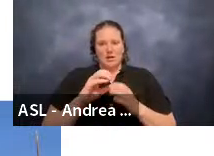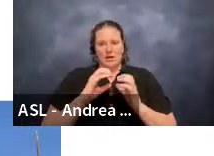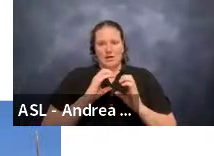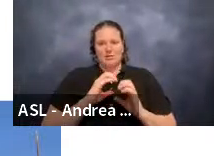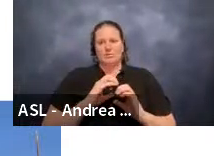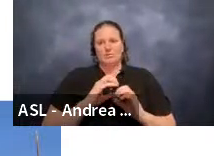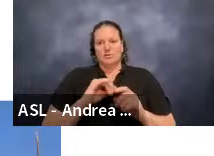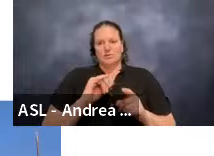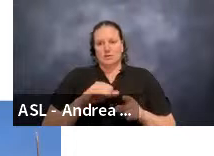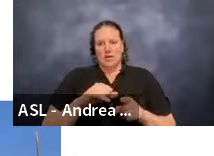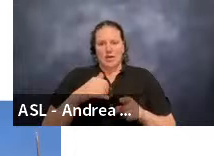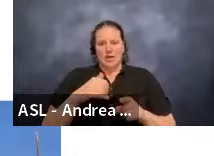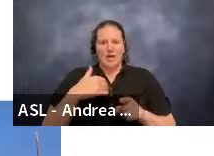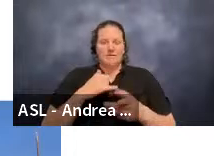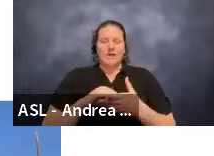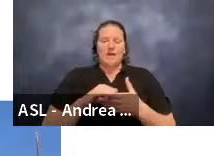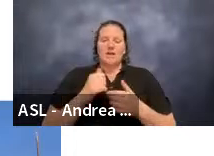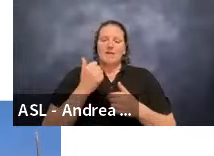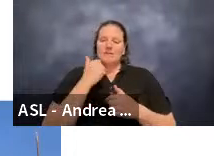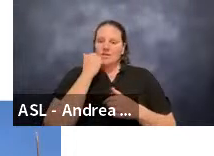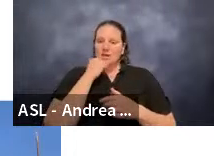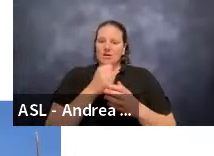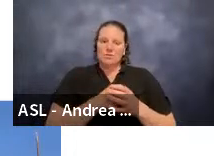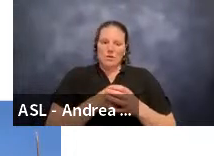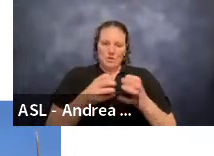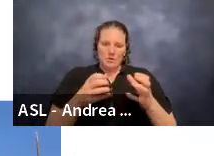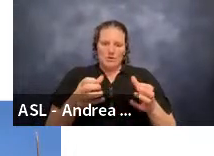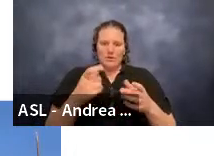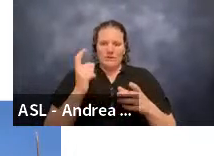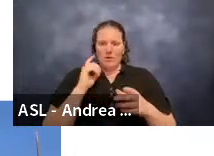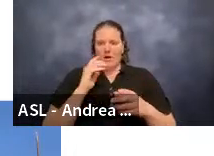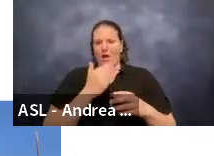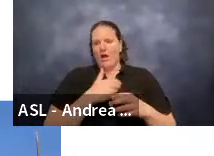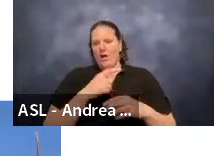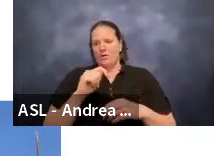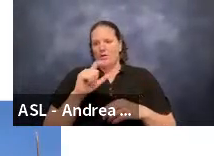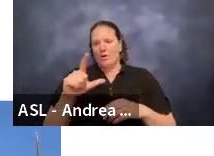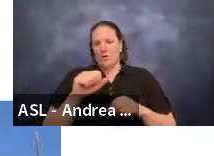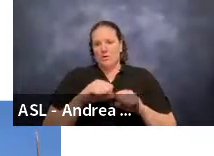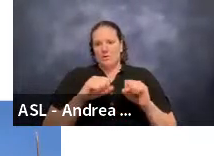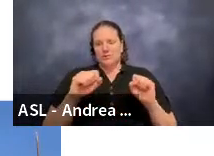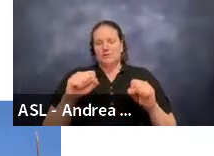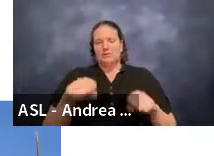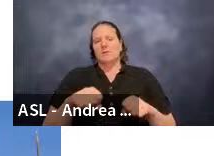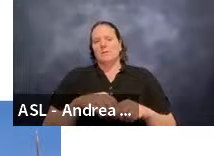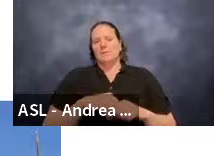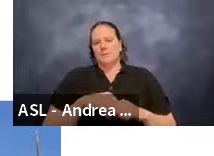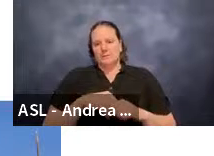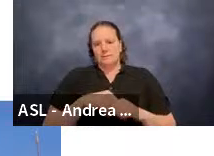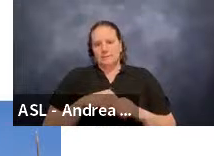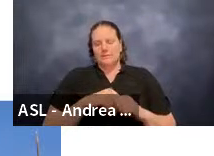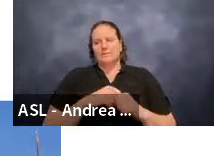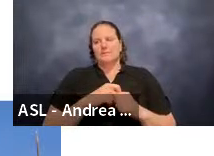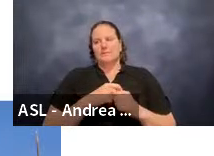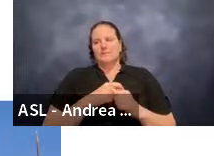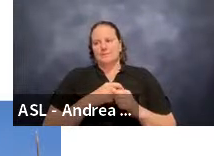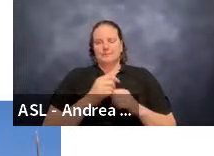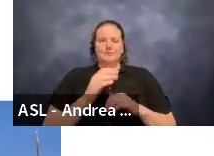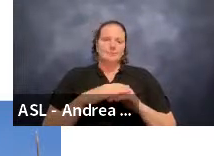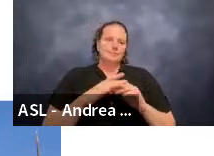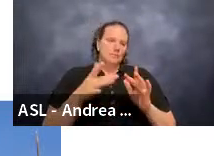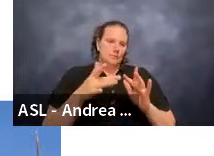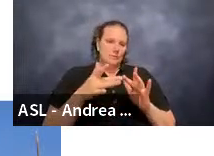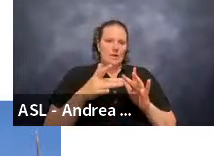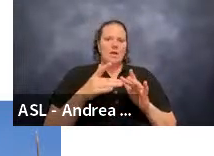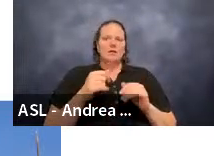and growing every day. As our toll systems, as those new systems come online and new